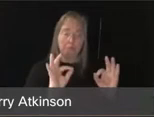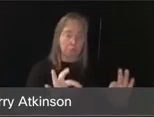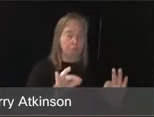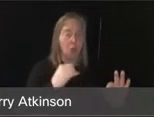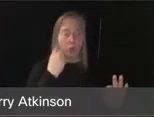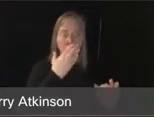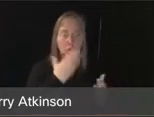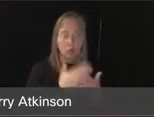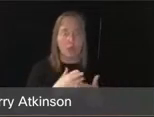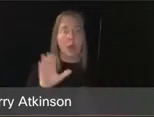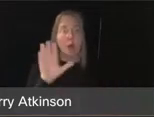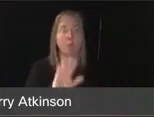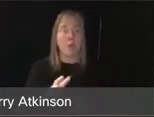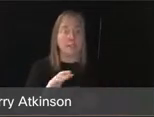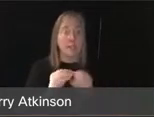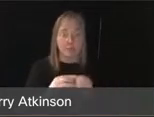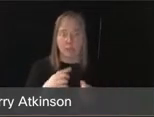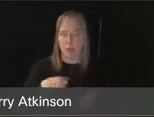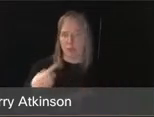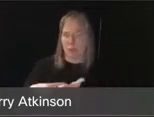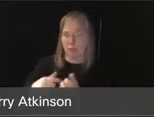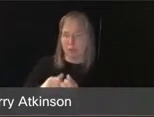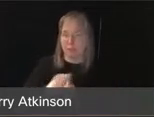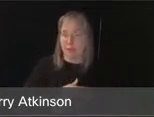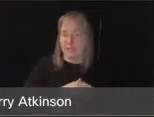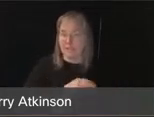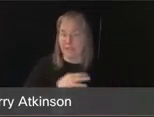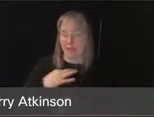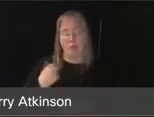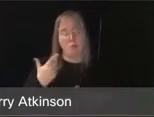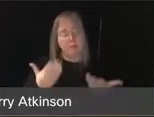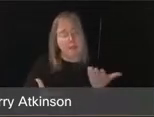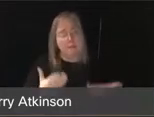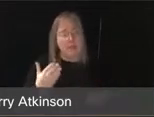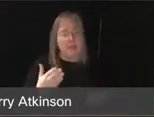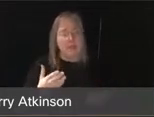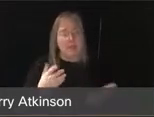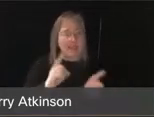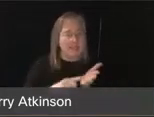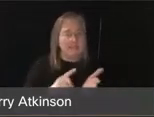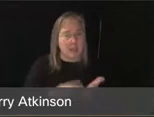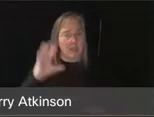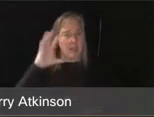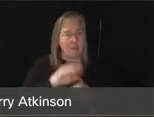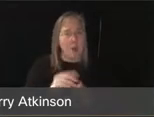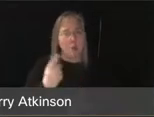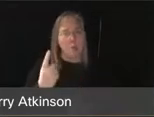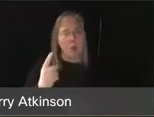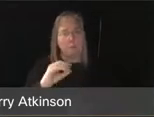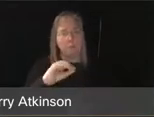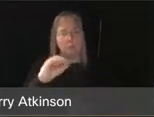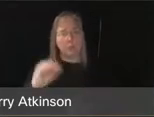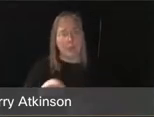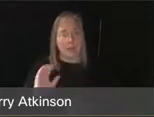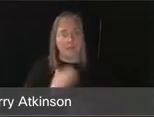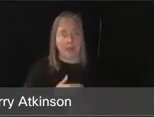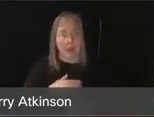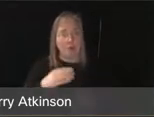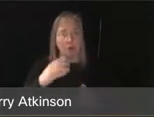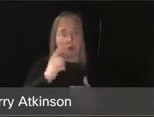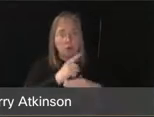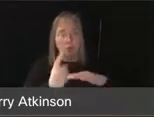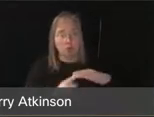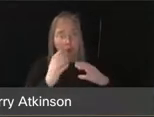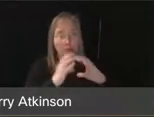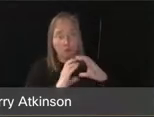approximate numbers, I was talking to my staff, we probably inspected about 1% of our storm drain system, and stuff that we